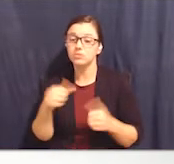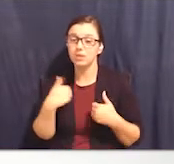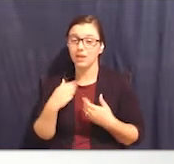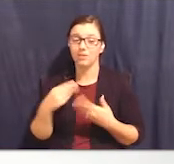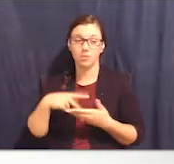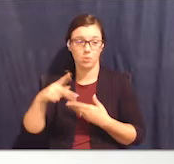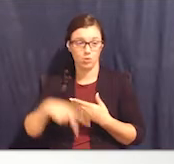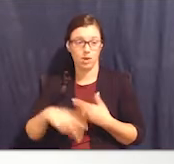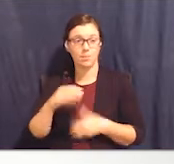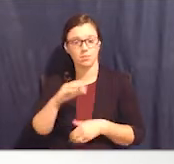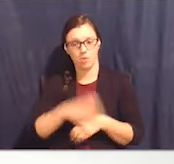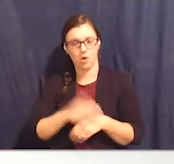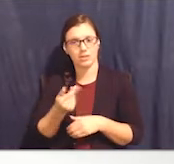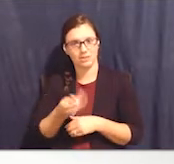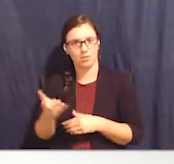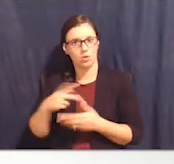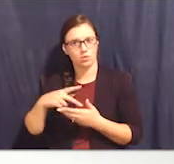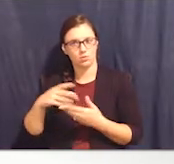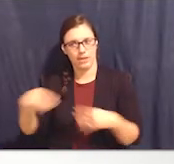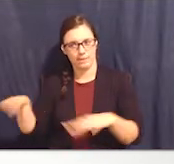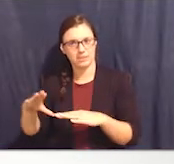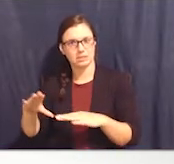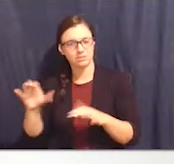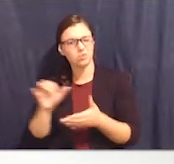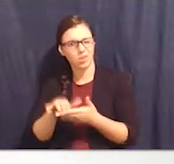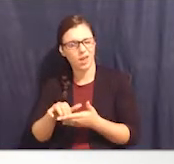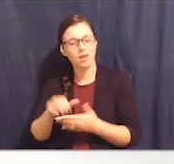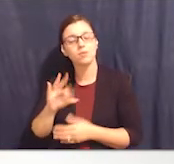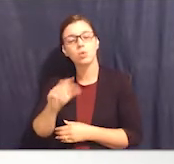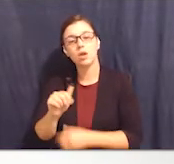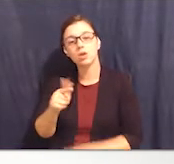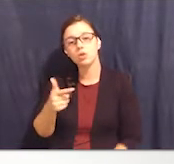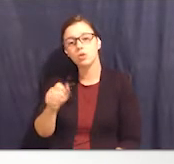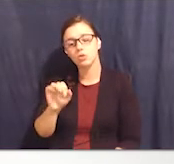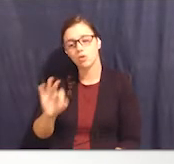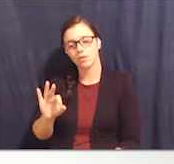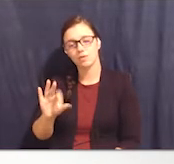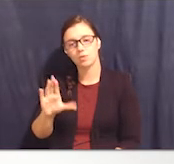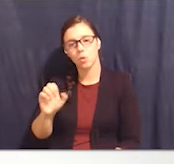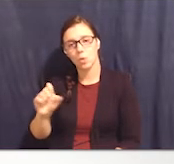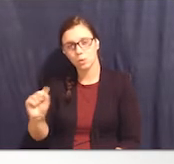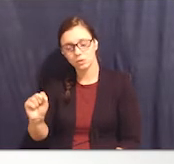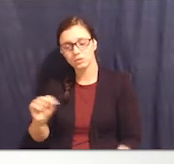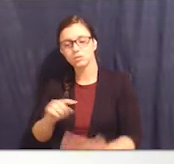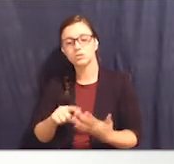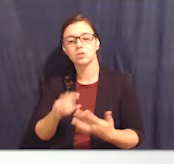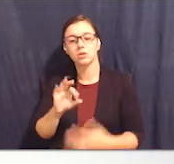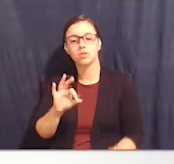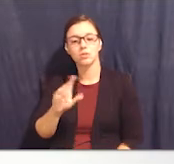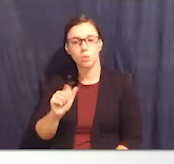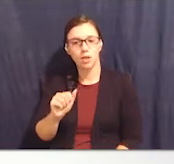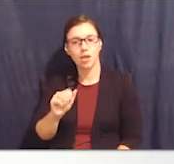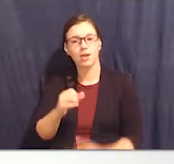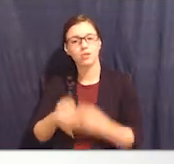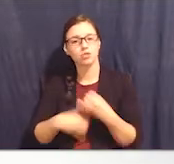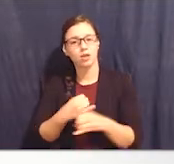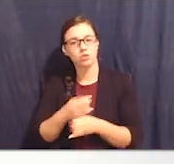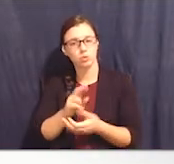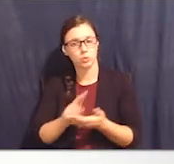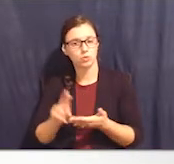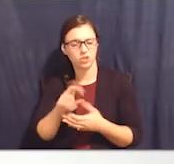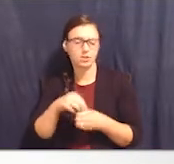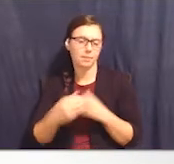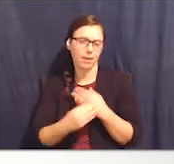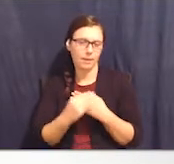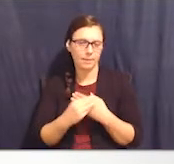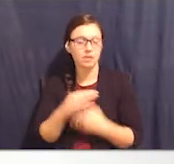religiously affiliated university, but in the legislation, 120 eligible institutions. Now, state colleges.